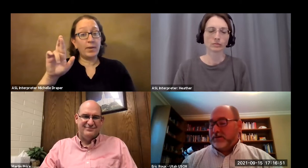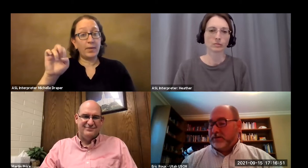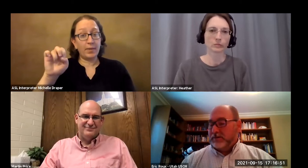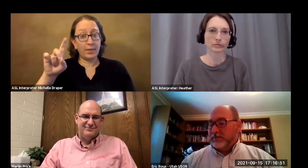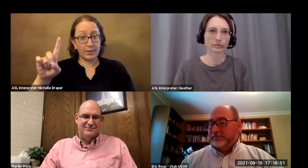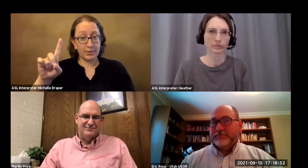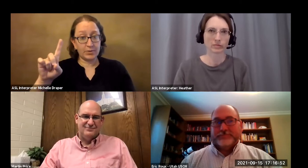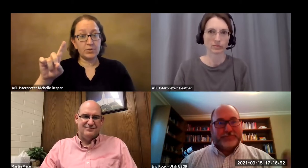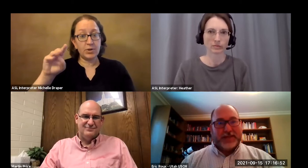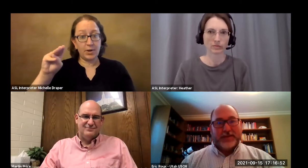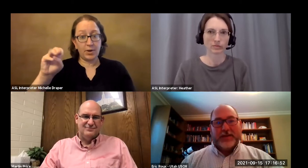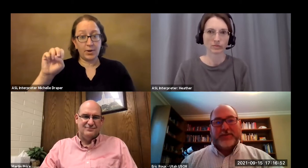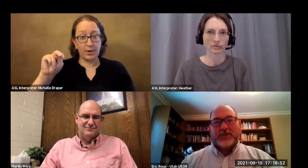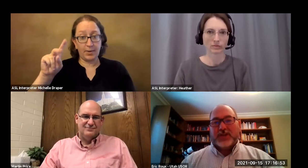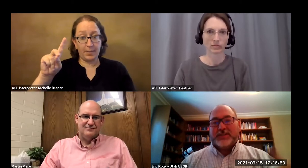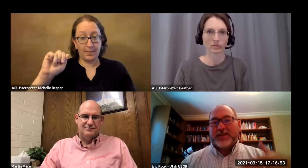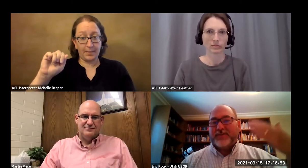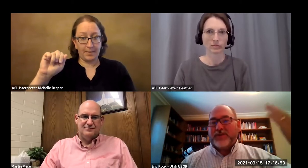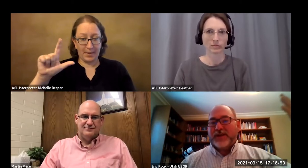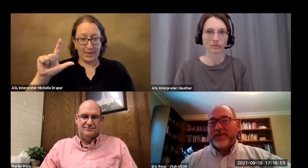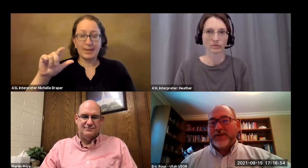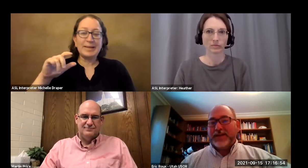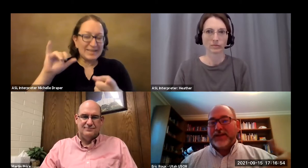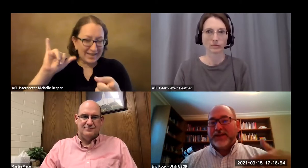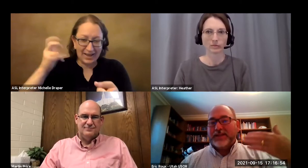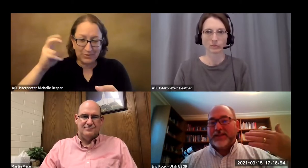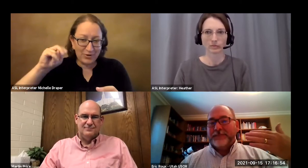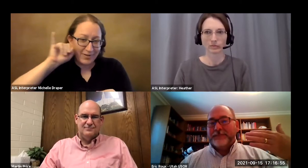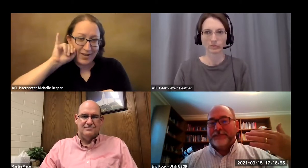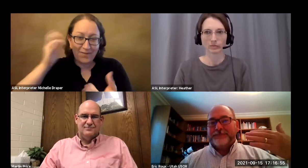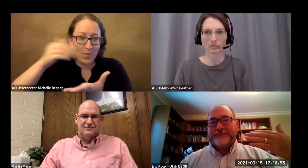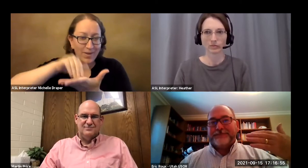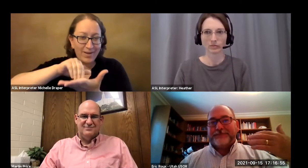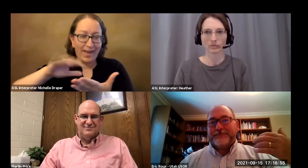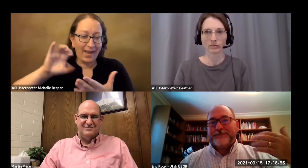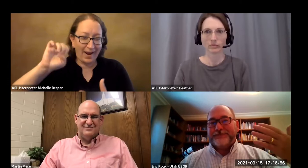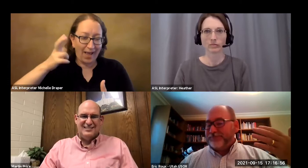of our, I've got John's iPhone, I think.